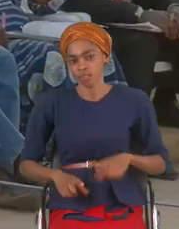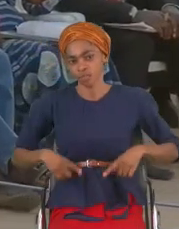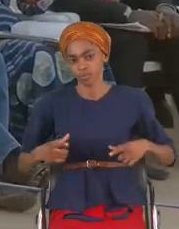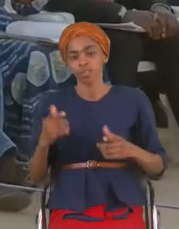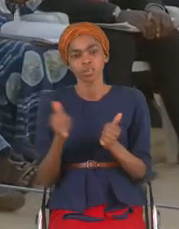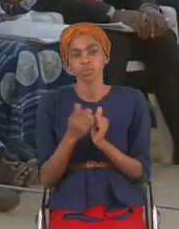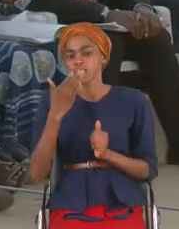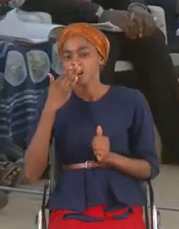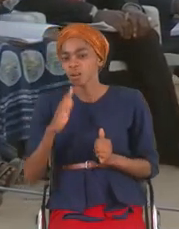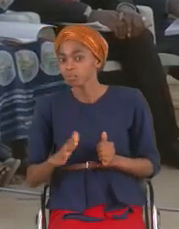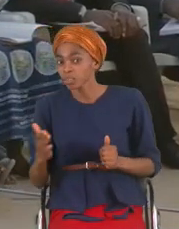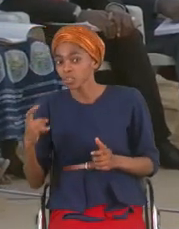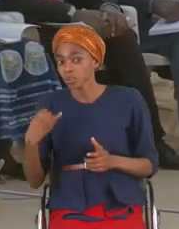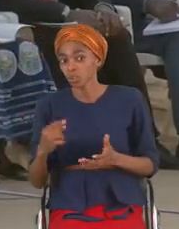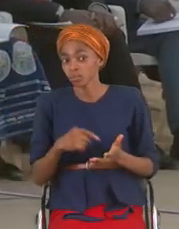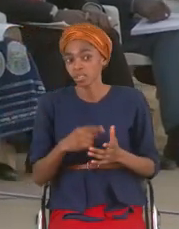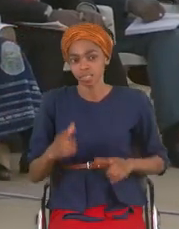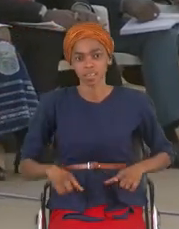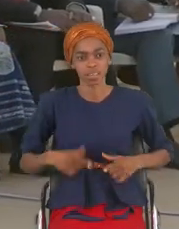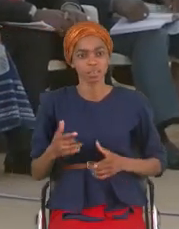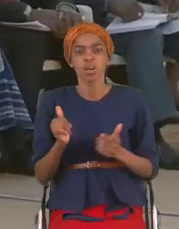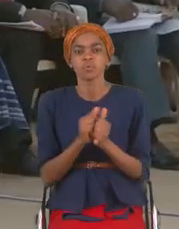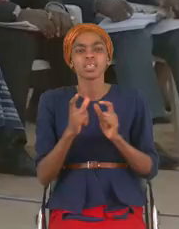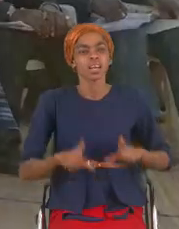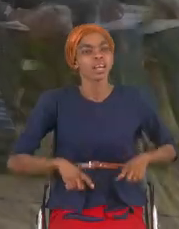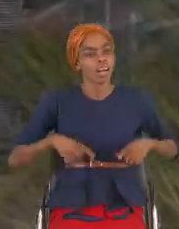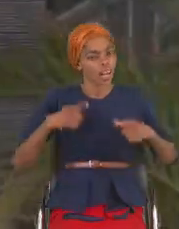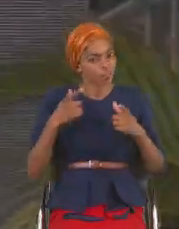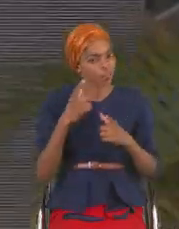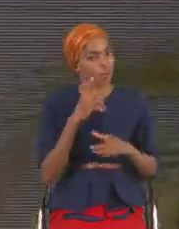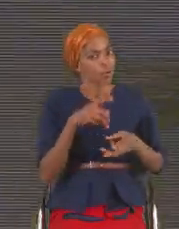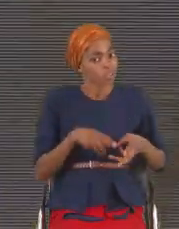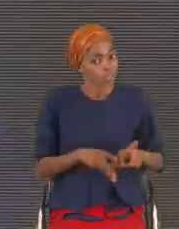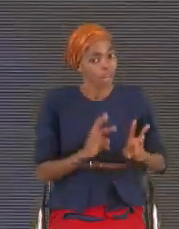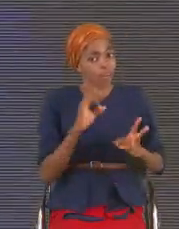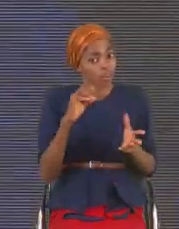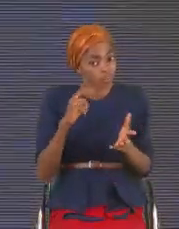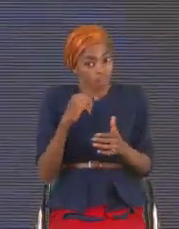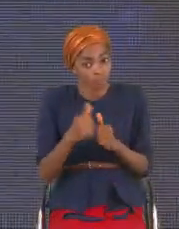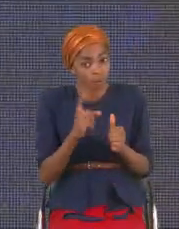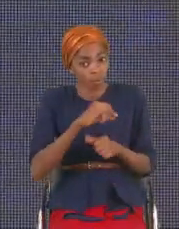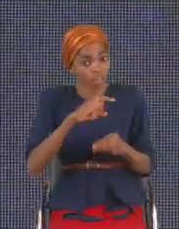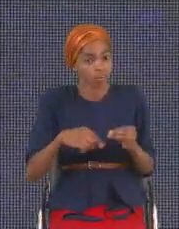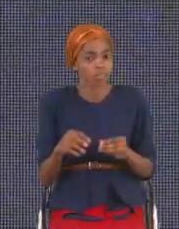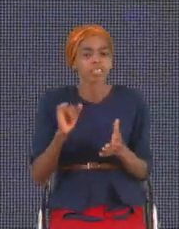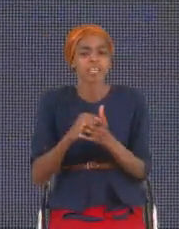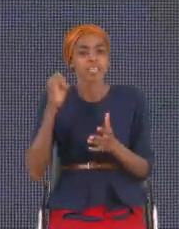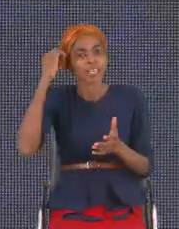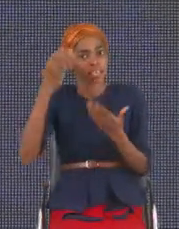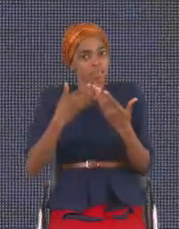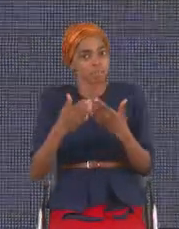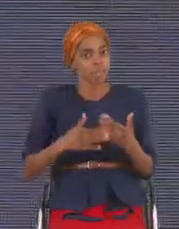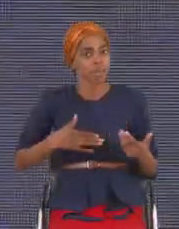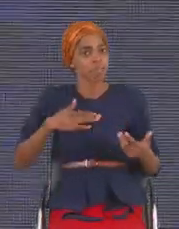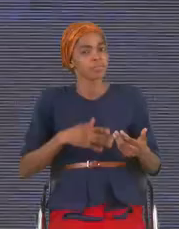of this life, with the lifestyle of everyone around, that he may please him who